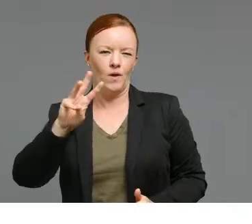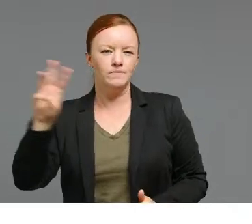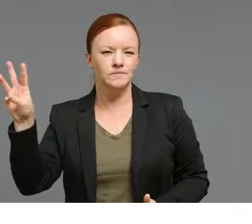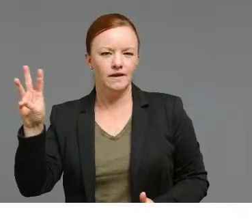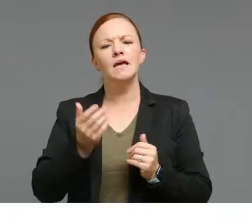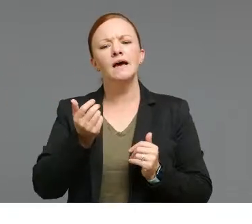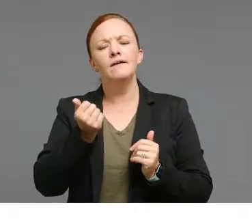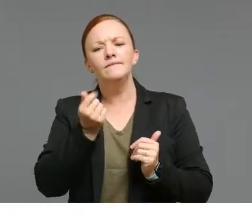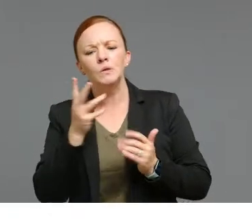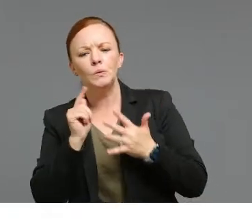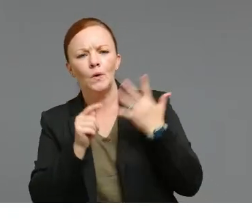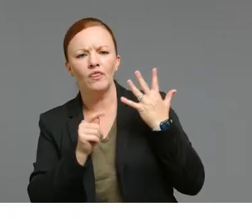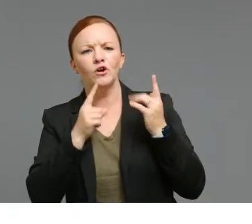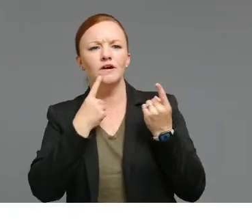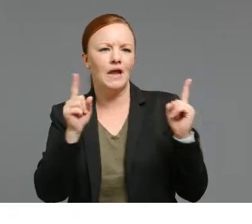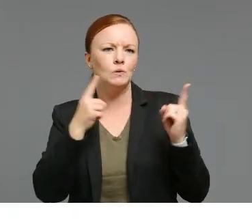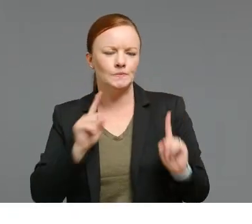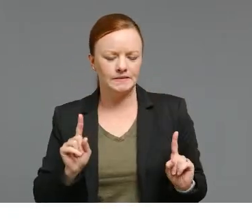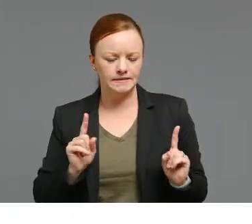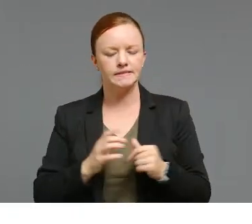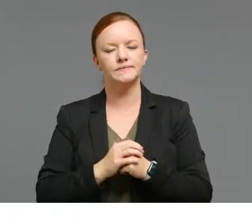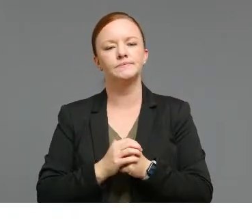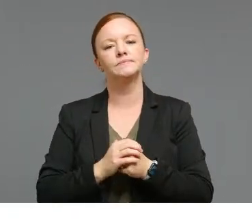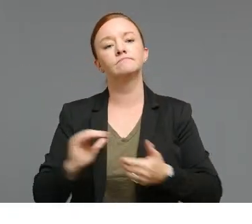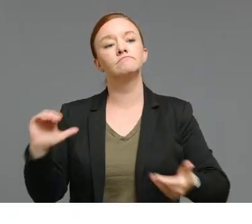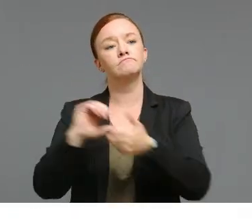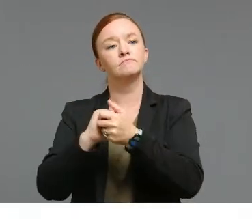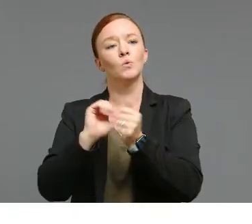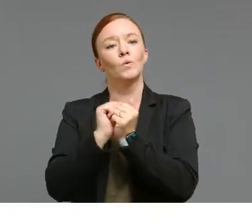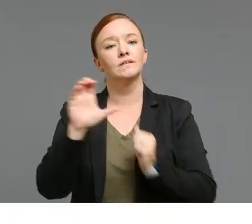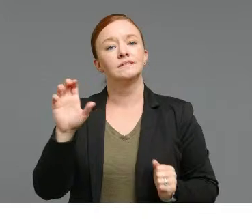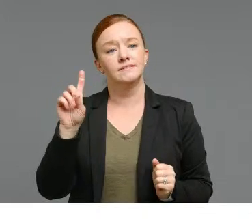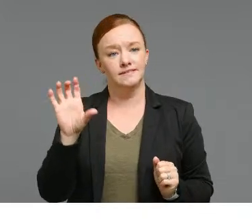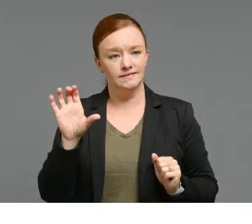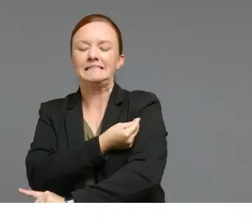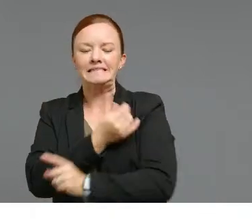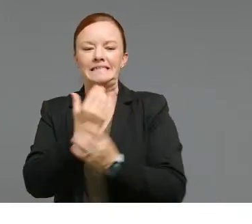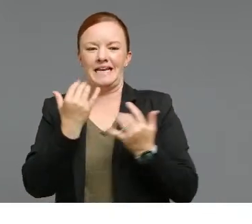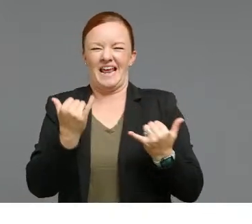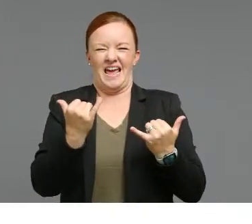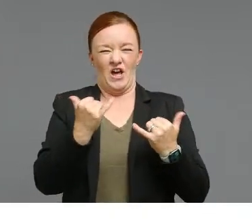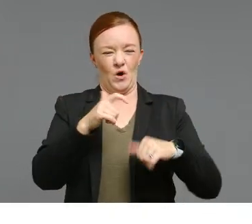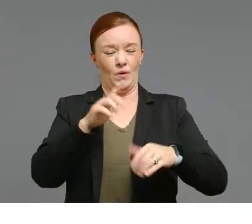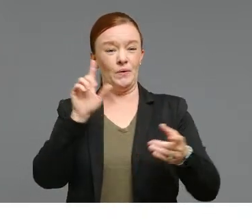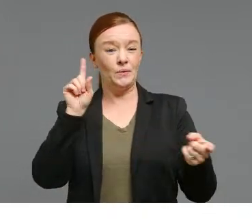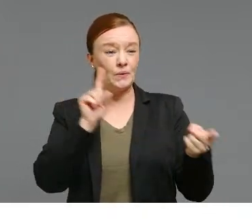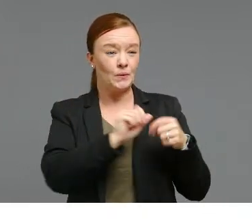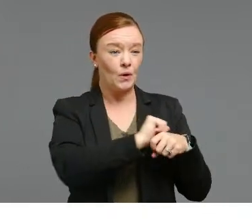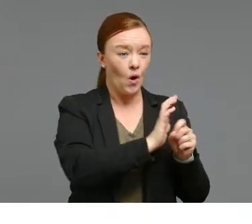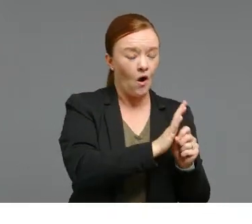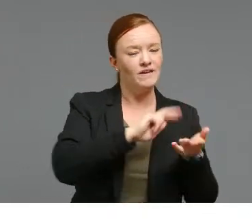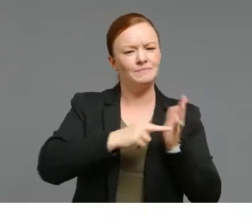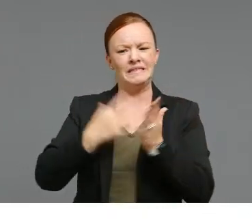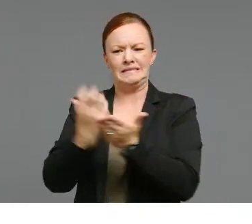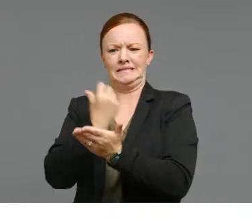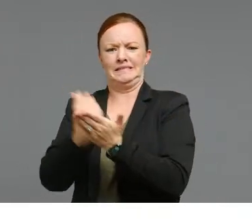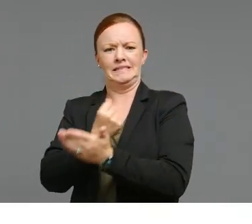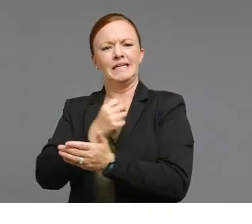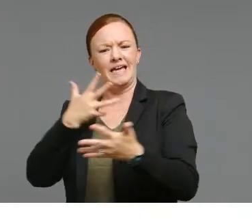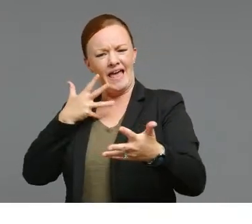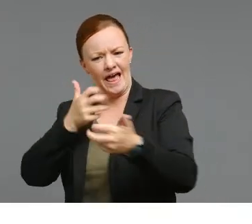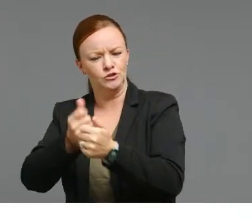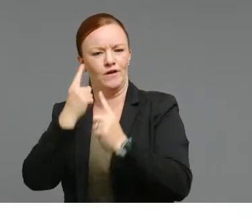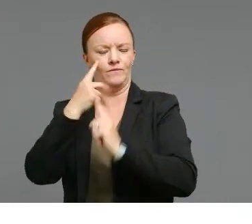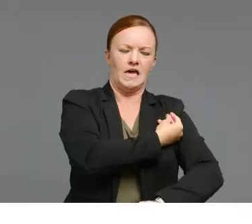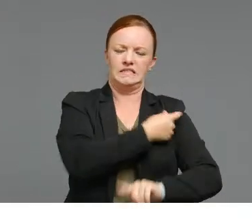other announcements. So we're working with CDC. We have to be fully vaccinated for their next school with